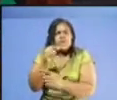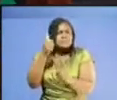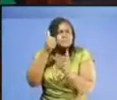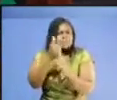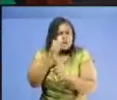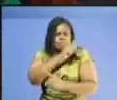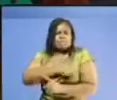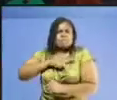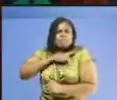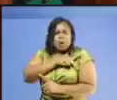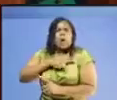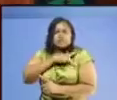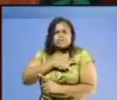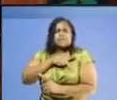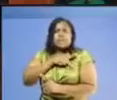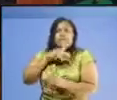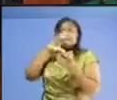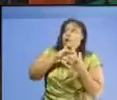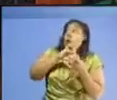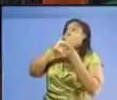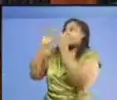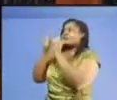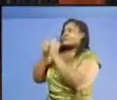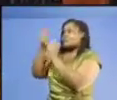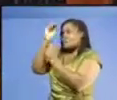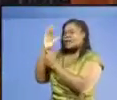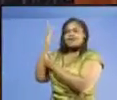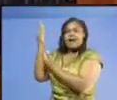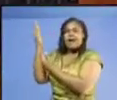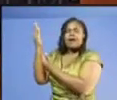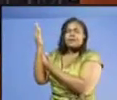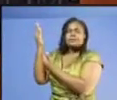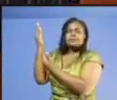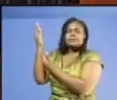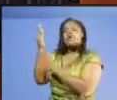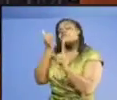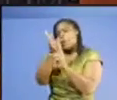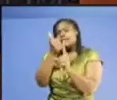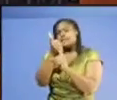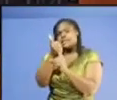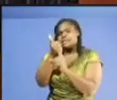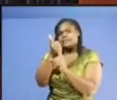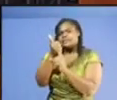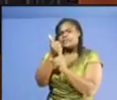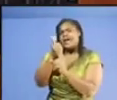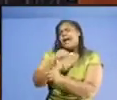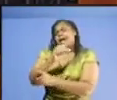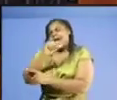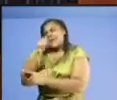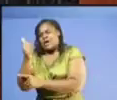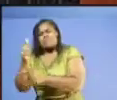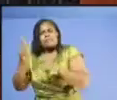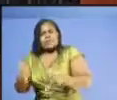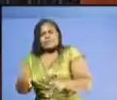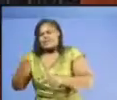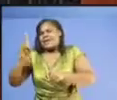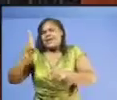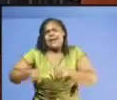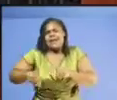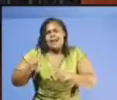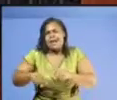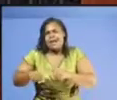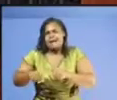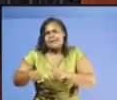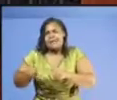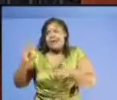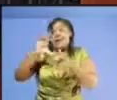Listen to me carefully. I watched on CNN screen, and I see screaming faces